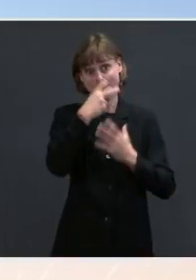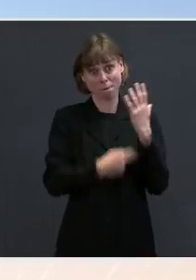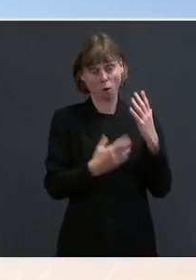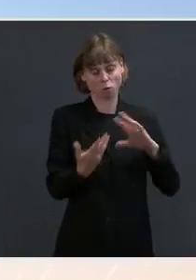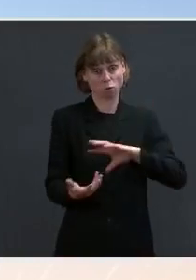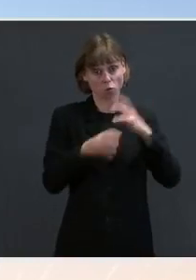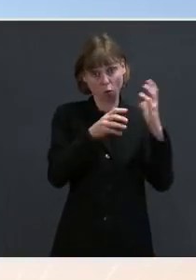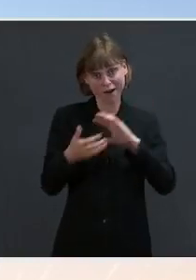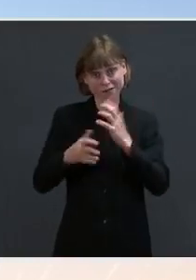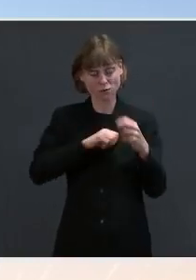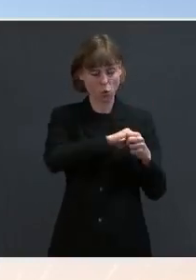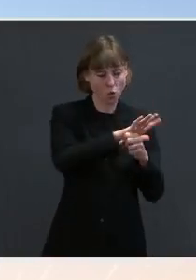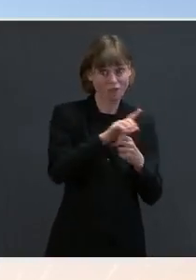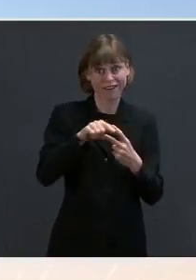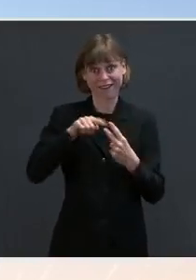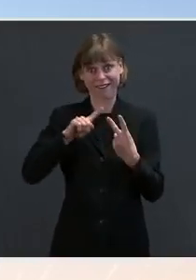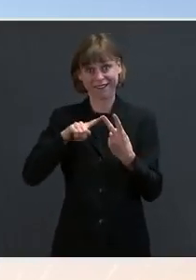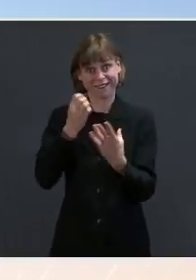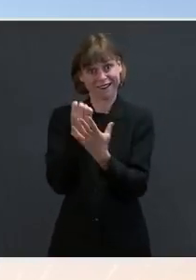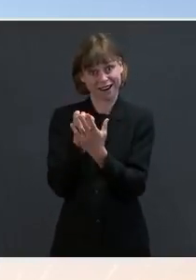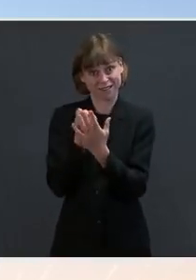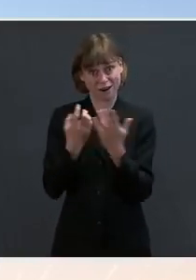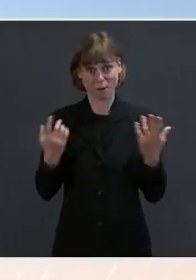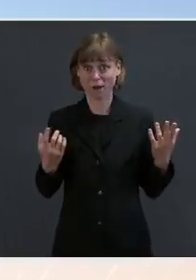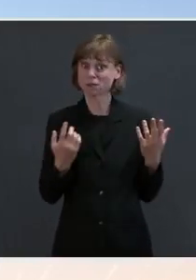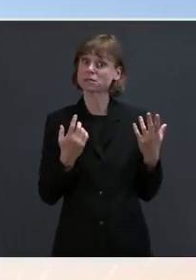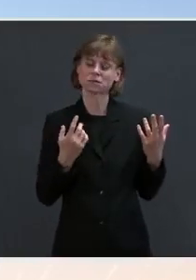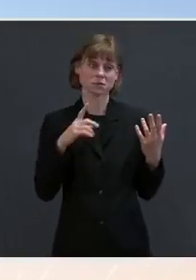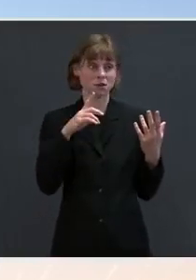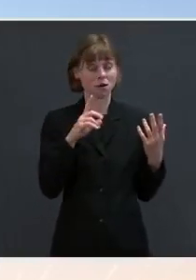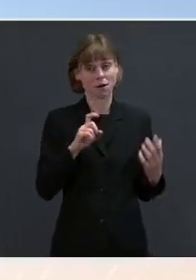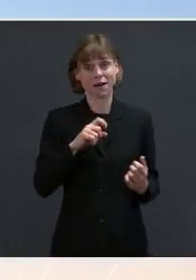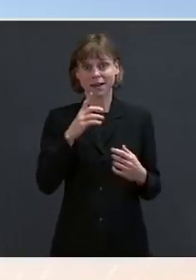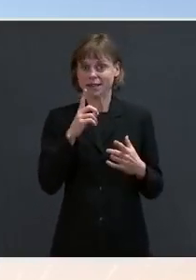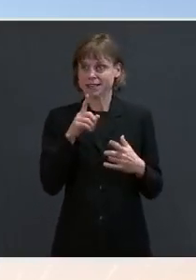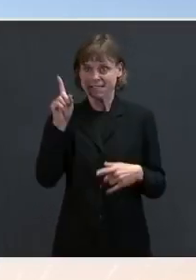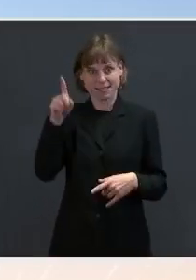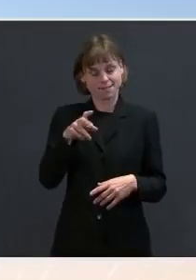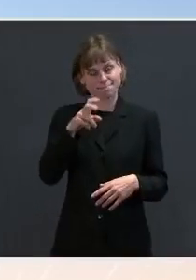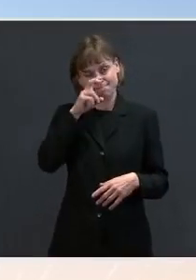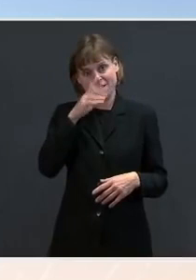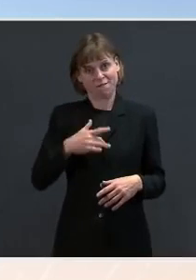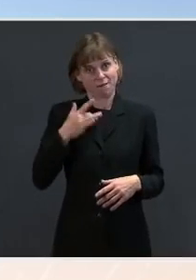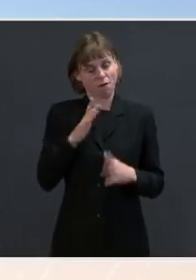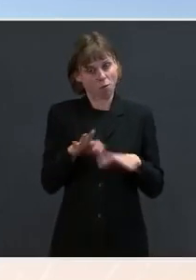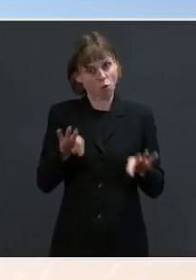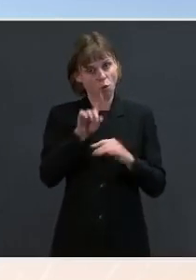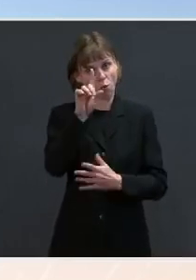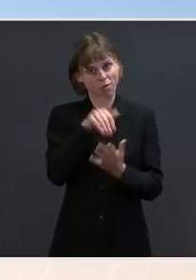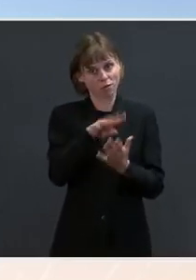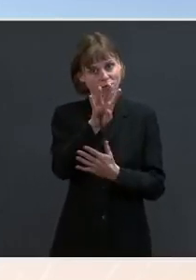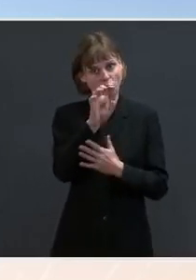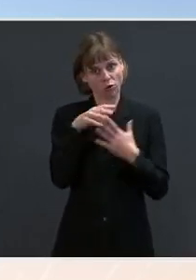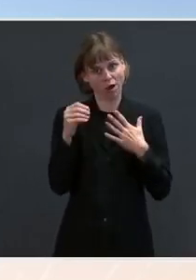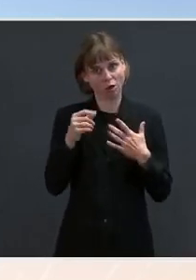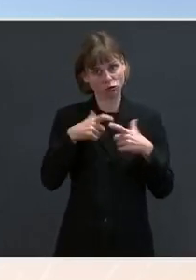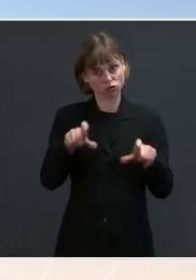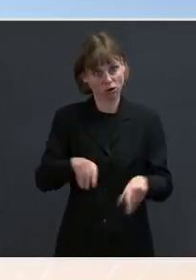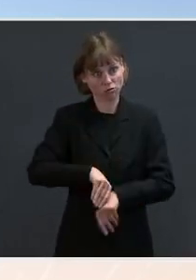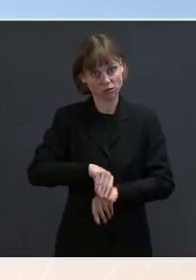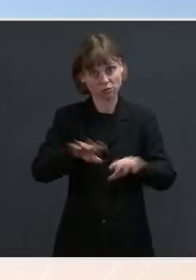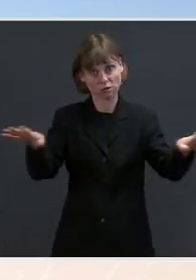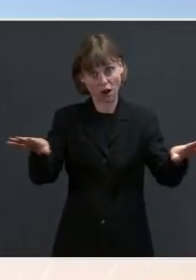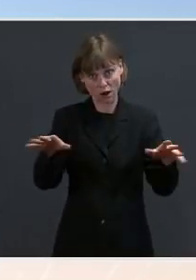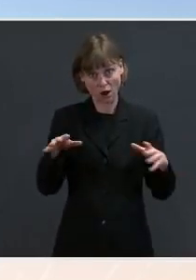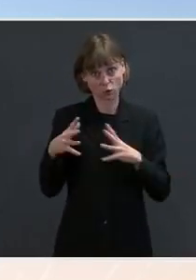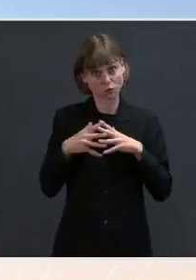downturn. He has been firm on the importance of the $1,400 checks going out to Americans. And he has fought